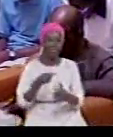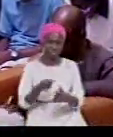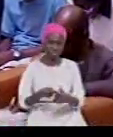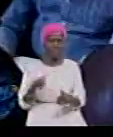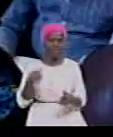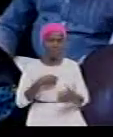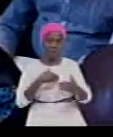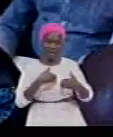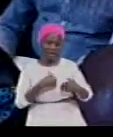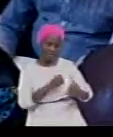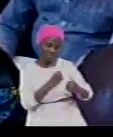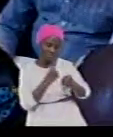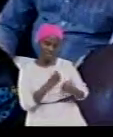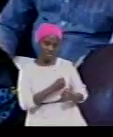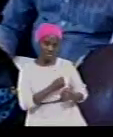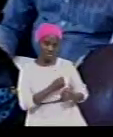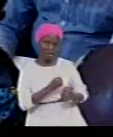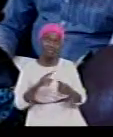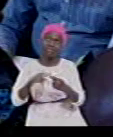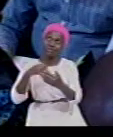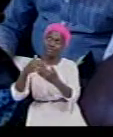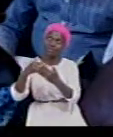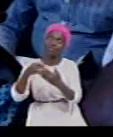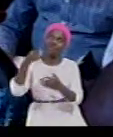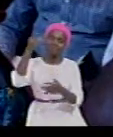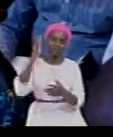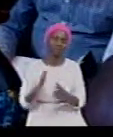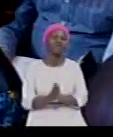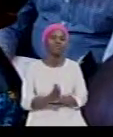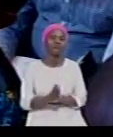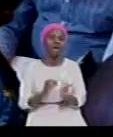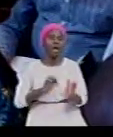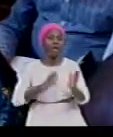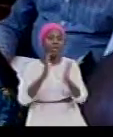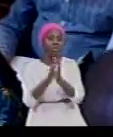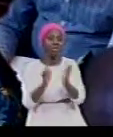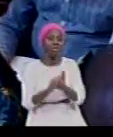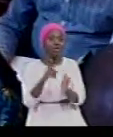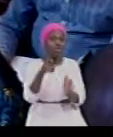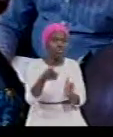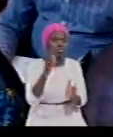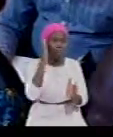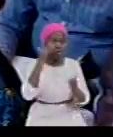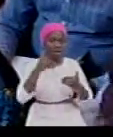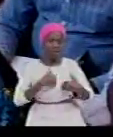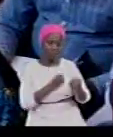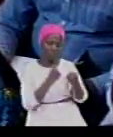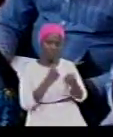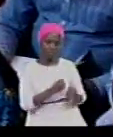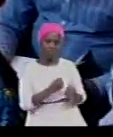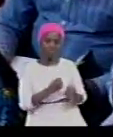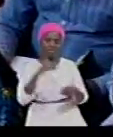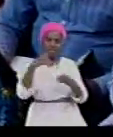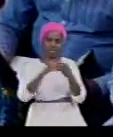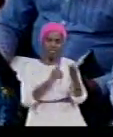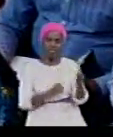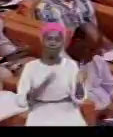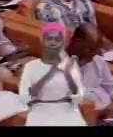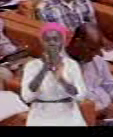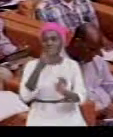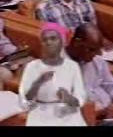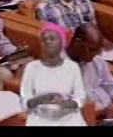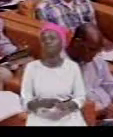confidence toward God. I pray you'll have confidence towards the Lord in Jesus' name. Because you've removed